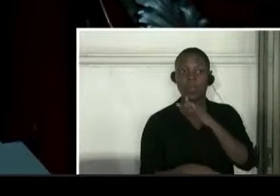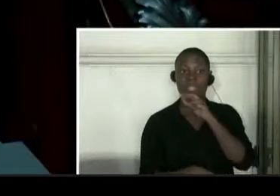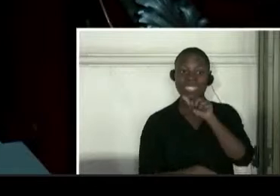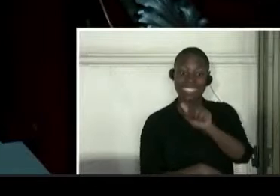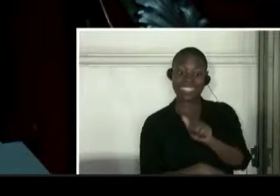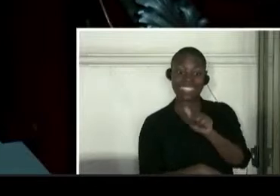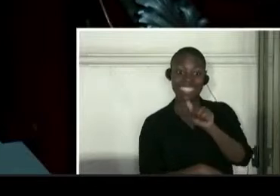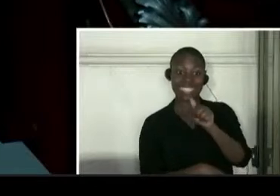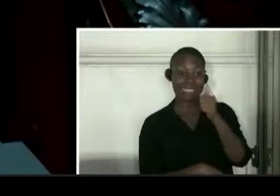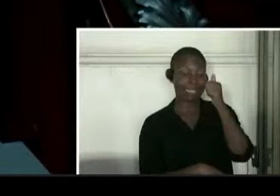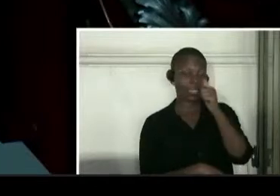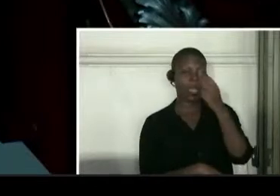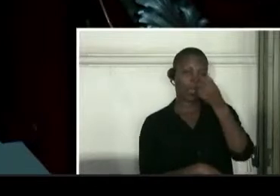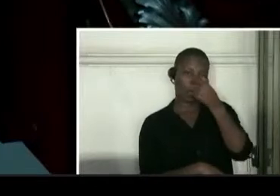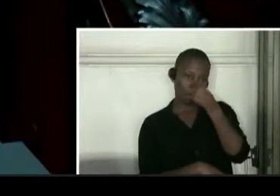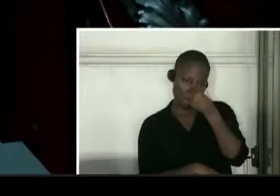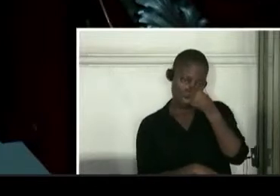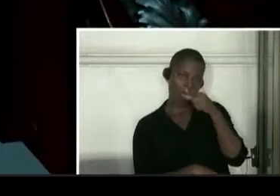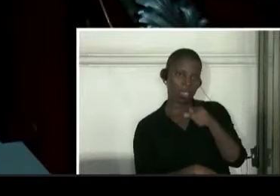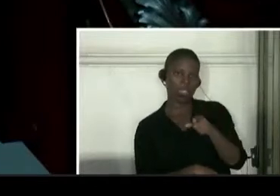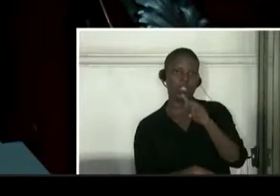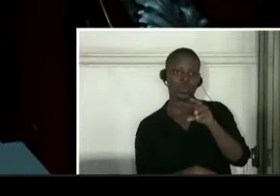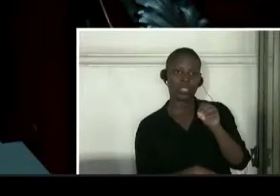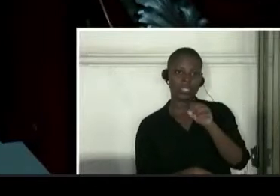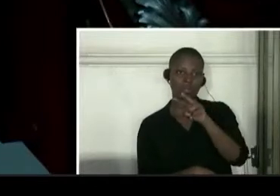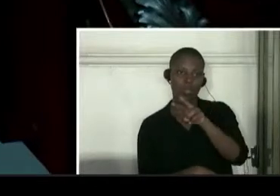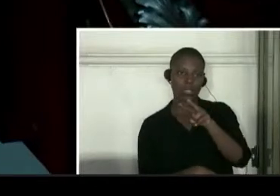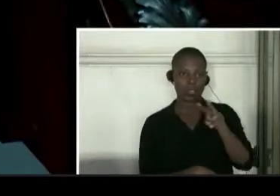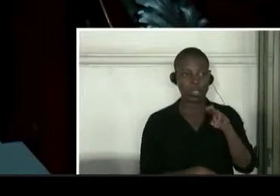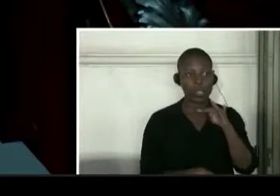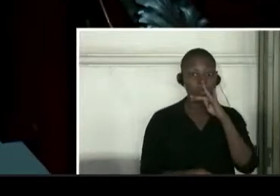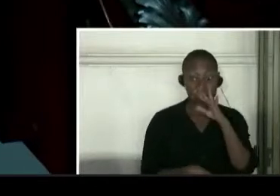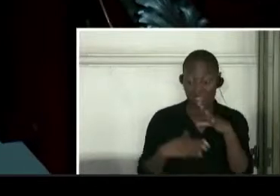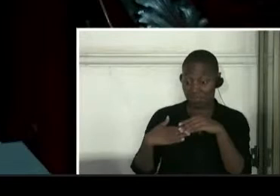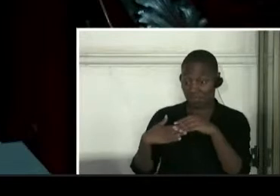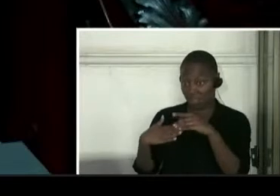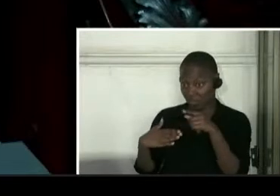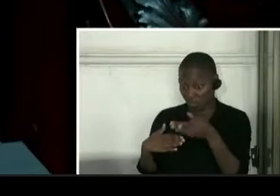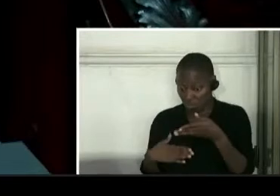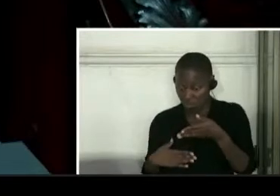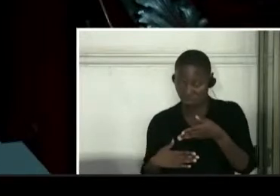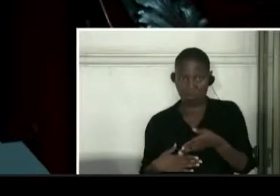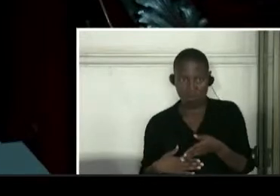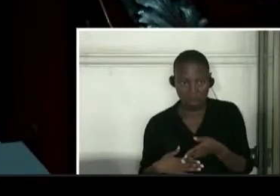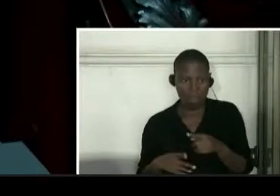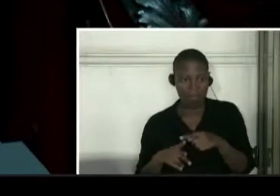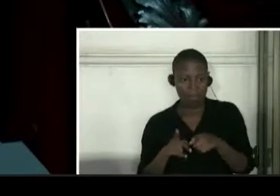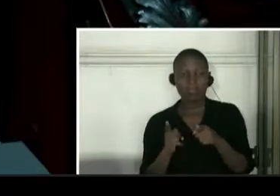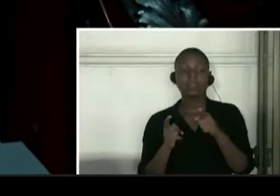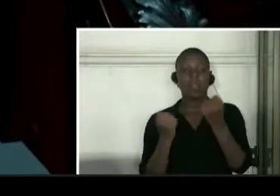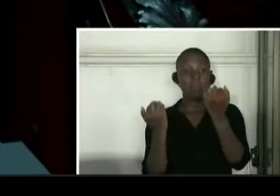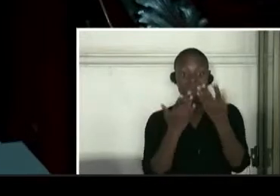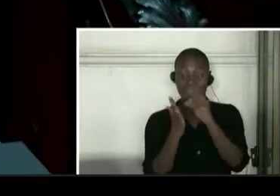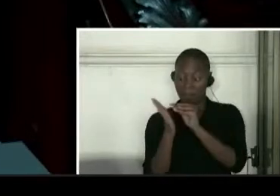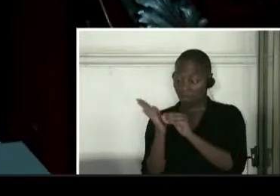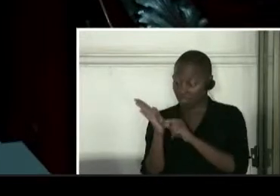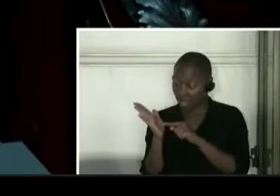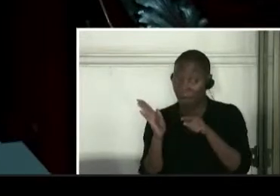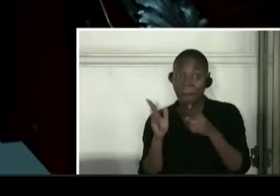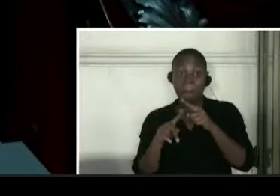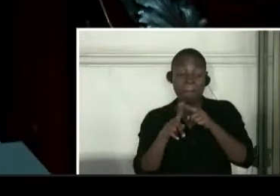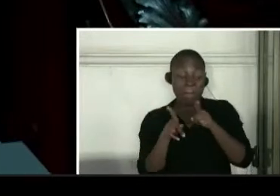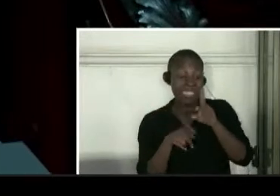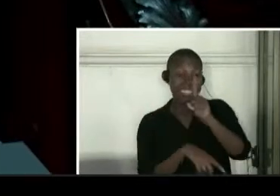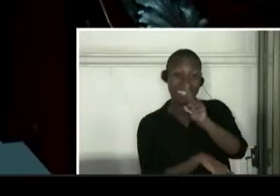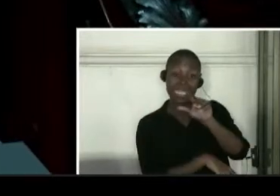May 2022. Most of the members in attendance voted in support of the budget, except for the members of the DA who reserved